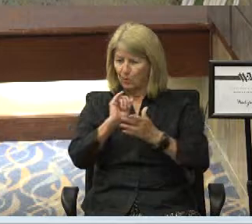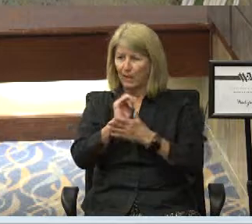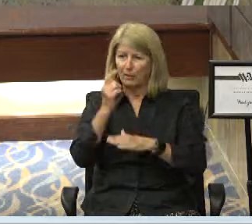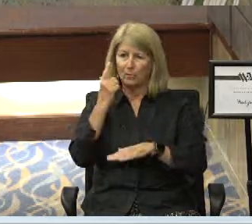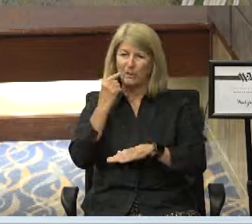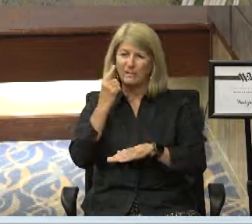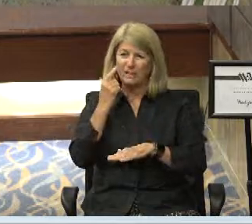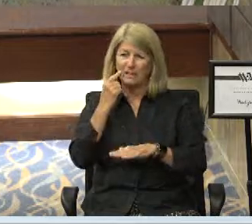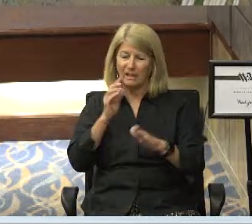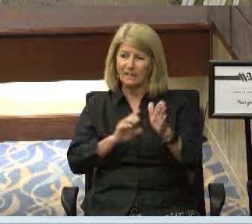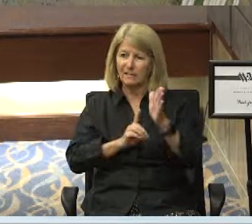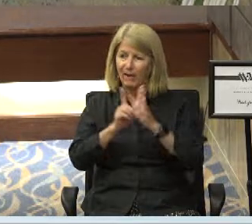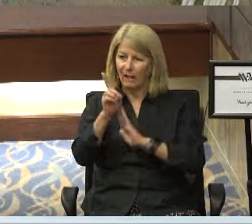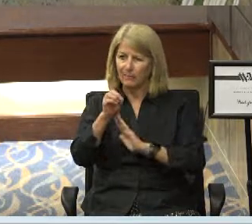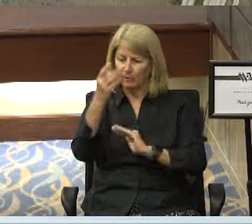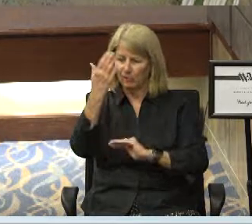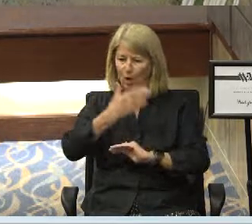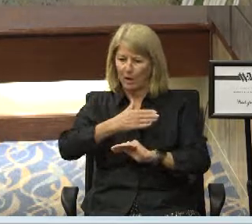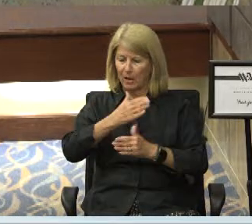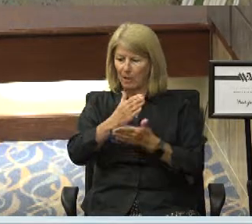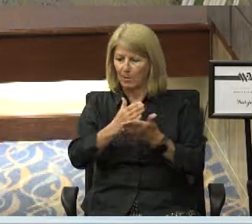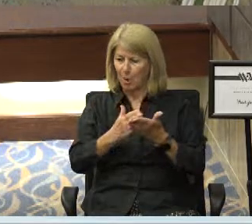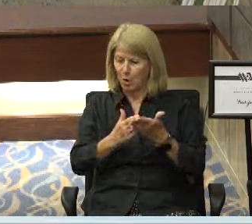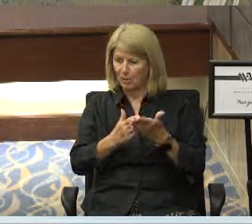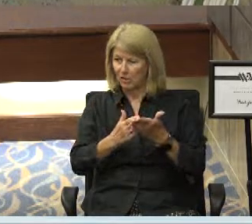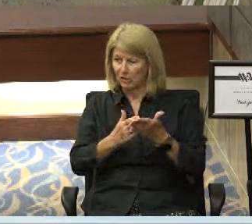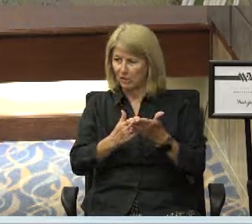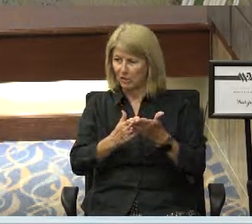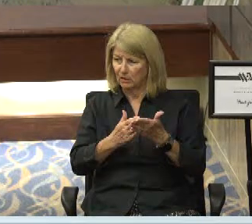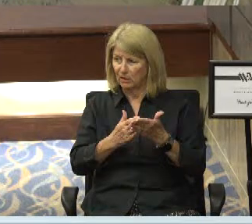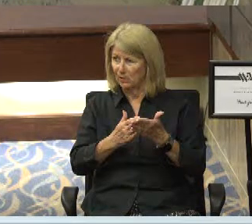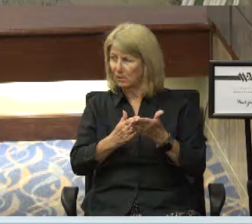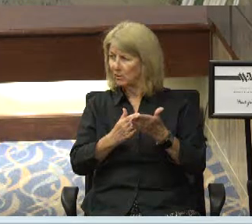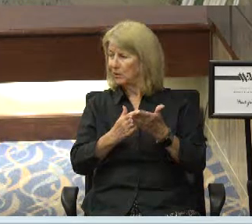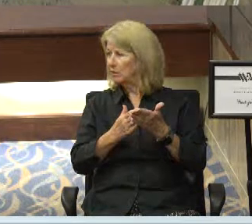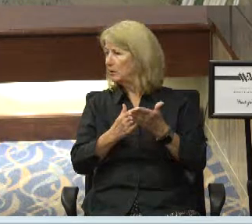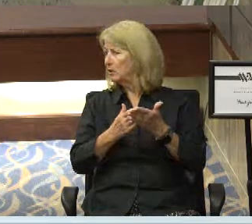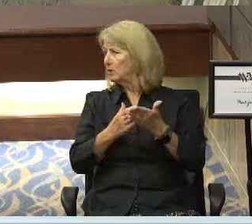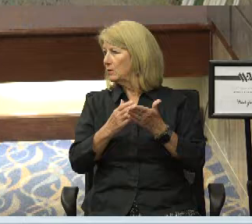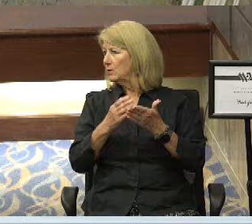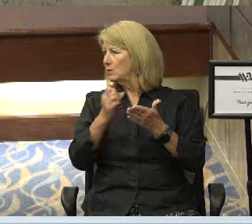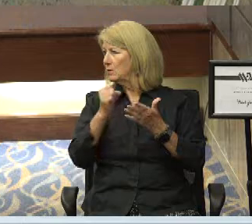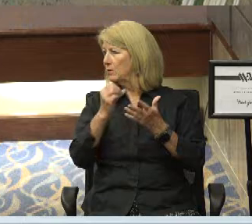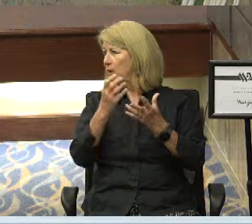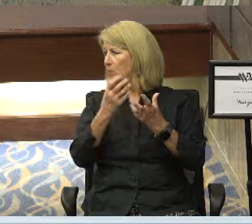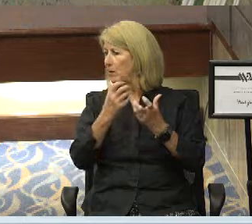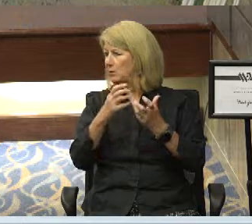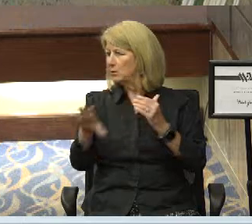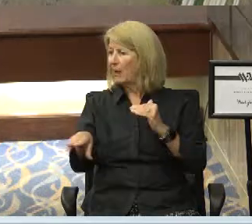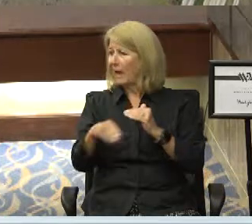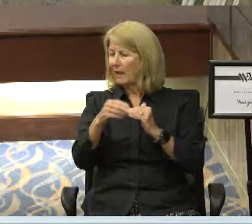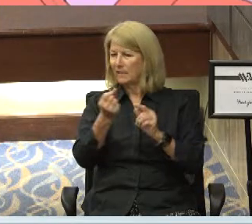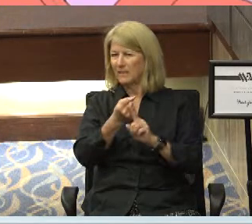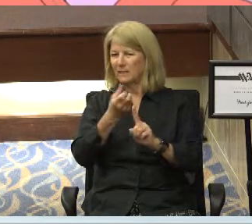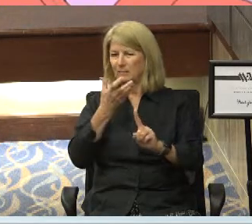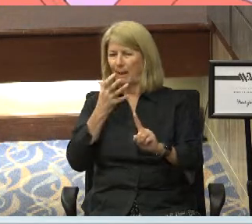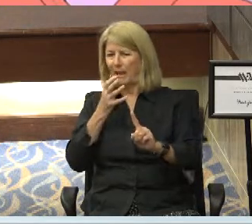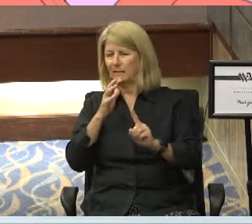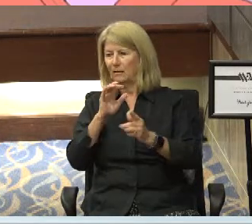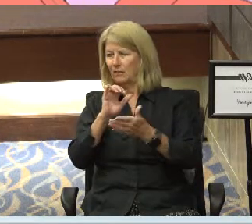front part of this was recently developed for Amy's. It's called Amy's Attic Self-Storage, and they're wanting to just expand that in the back